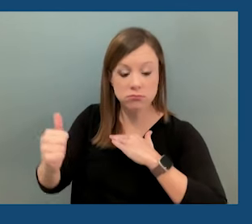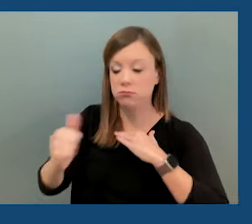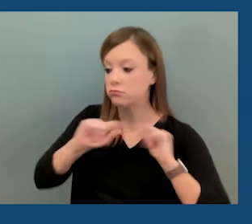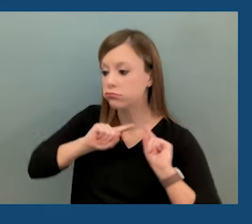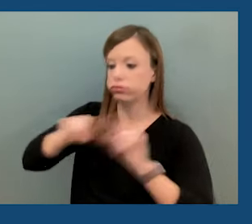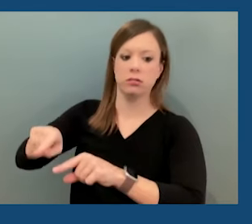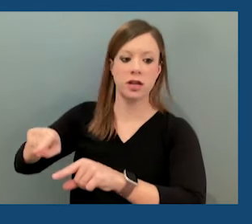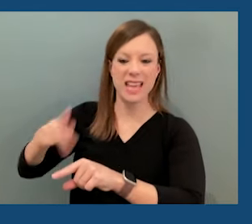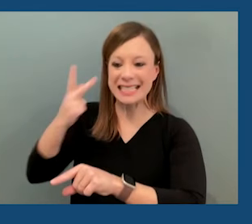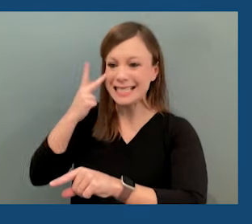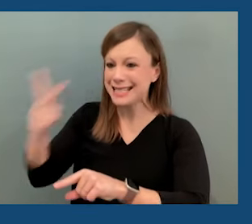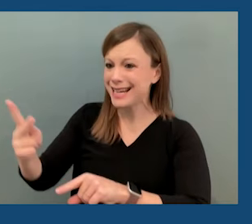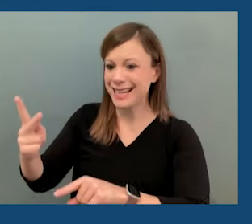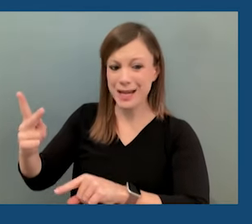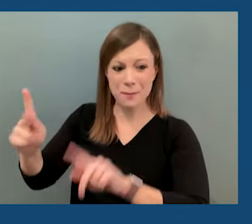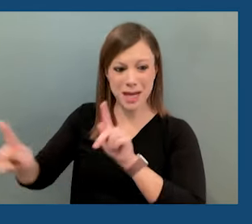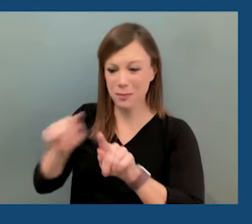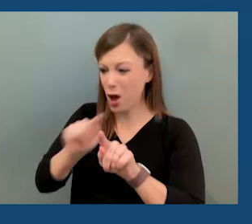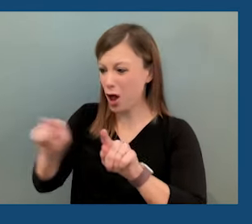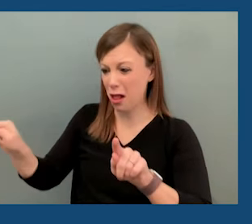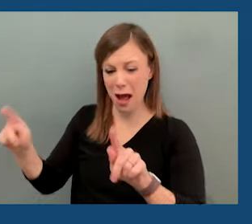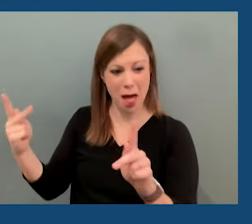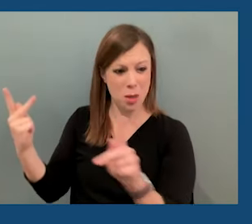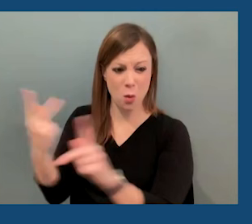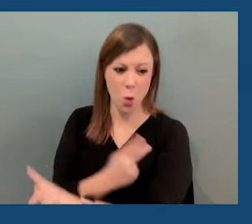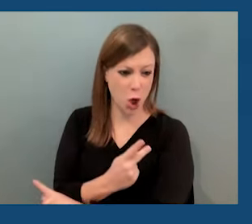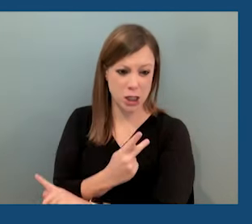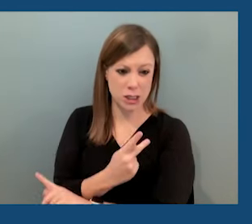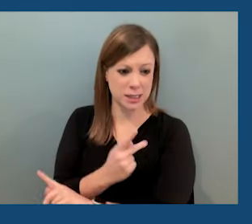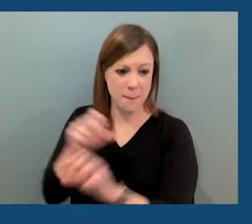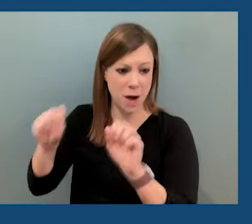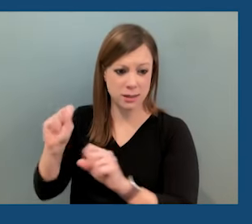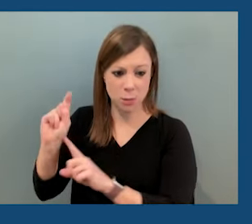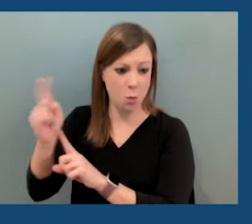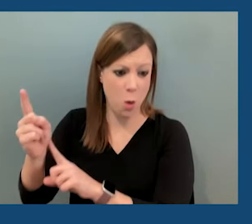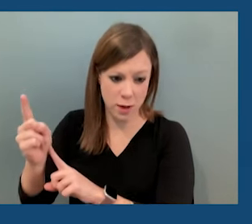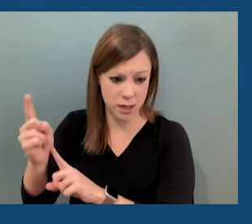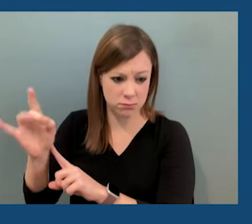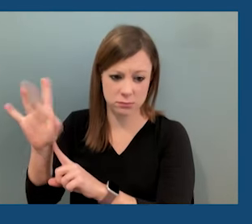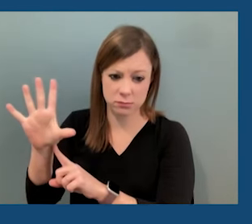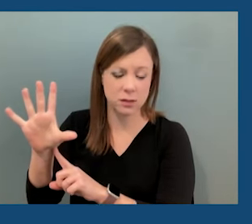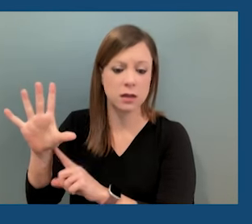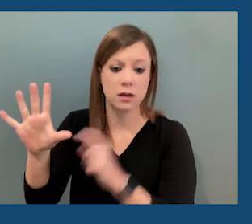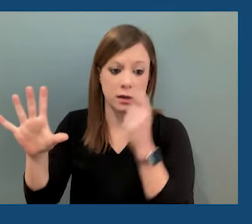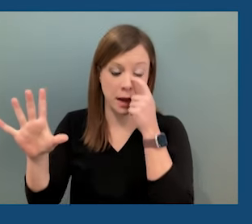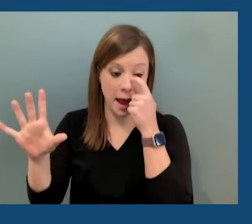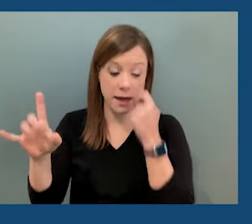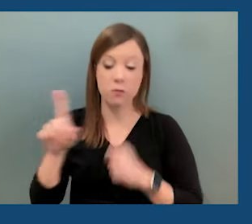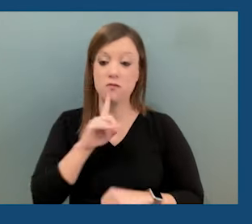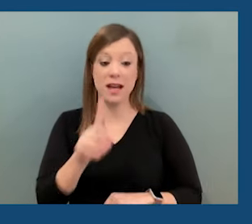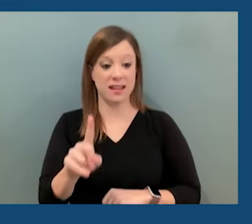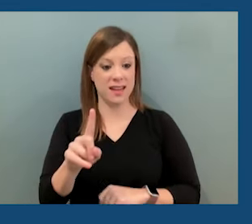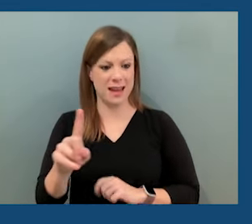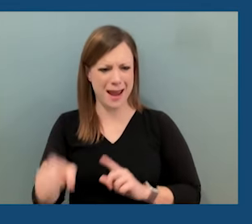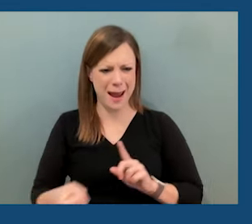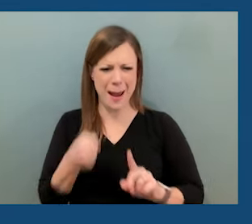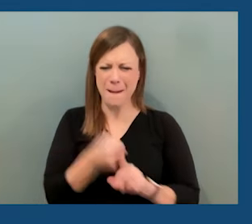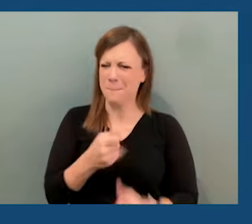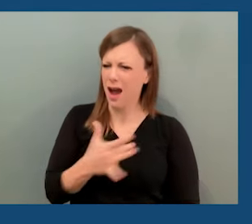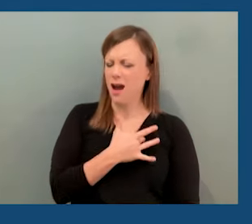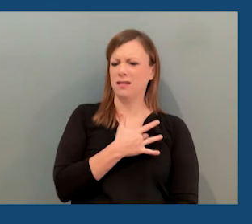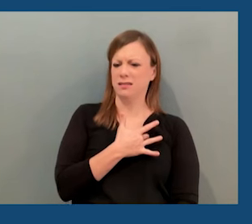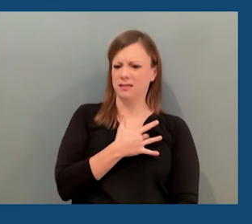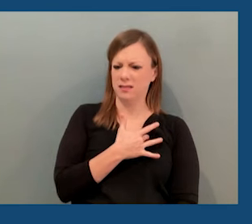have experiences that none of us ever have to endure. And it has an effect on them because they're human beings. But there's always been a